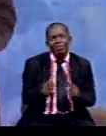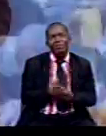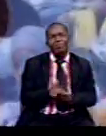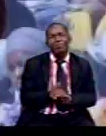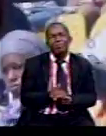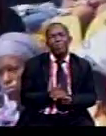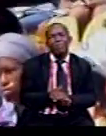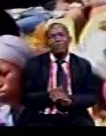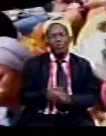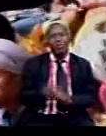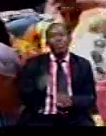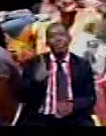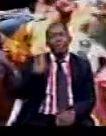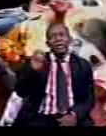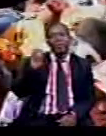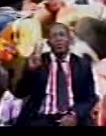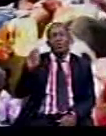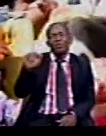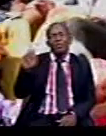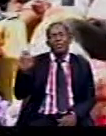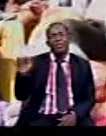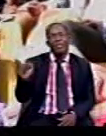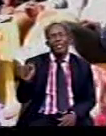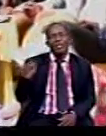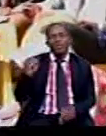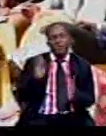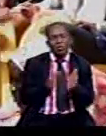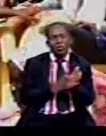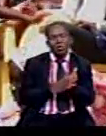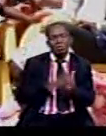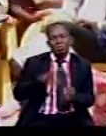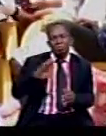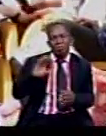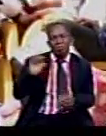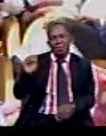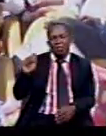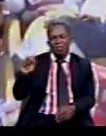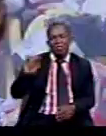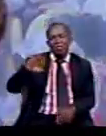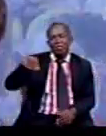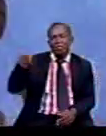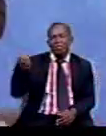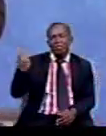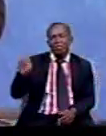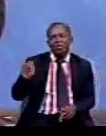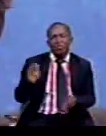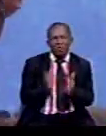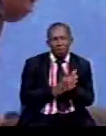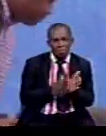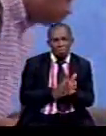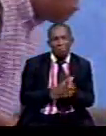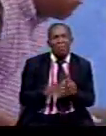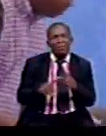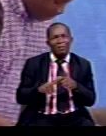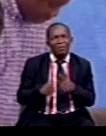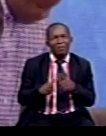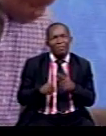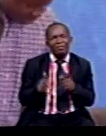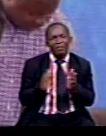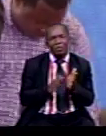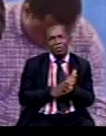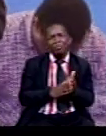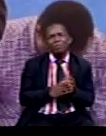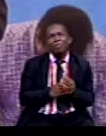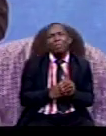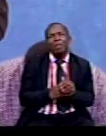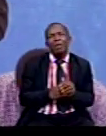Grammar SHS, Odogono SHS, School of Ashi, Tema Manhian STS, Tema Vocational School, Great Ebenezer School